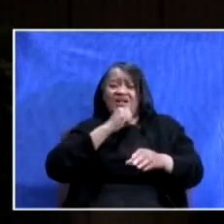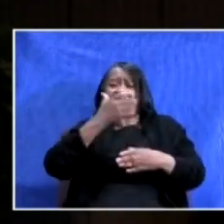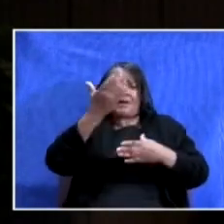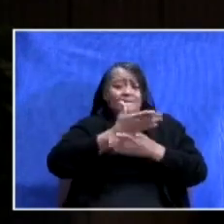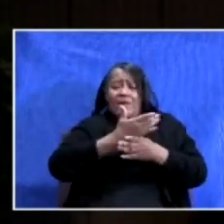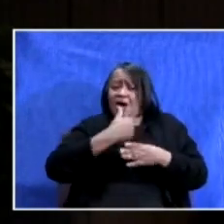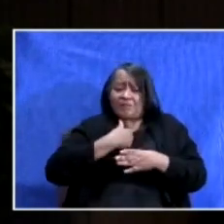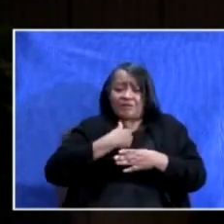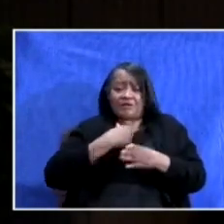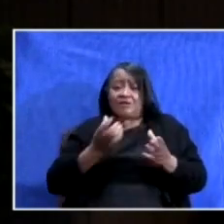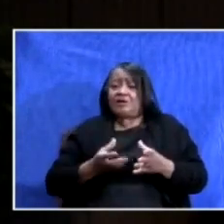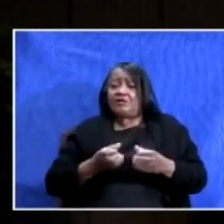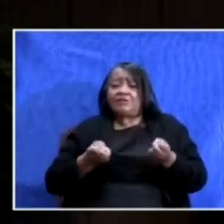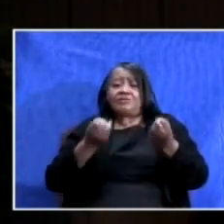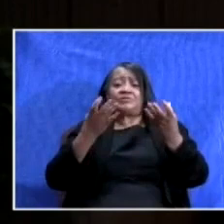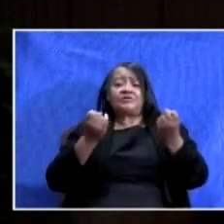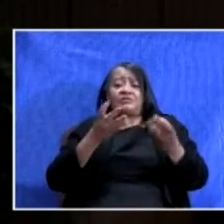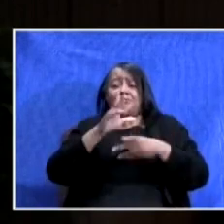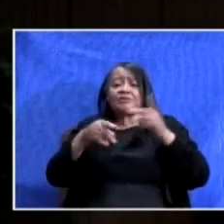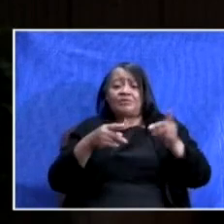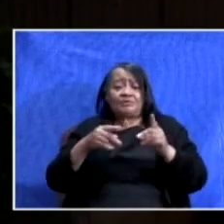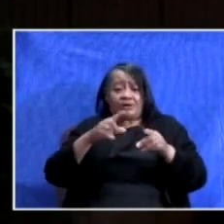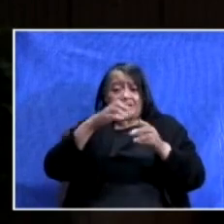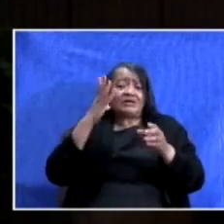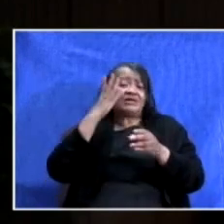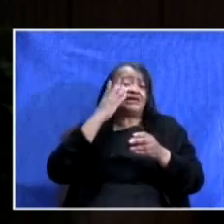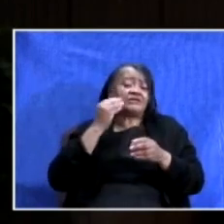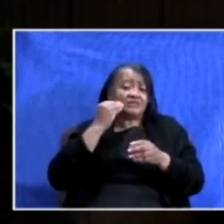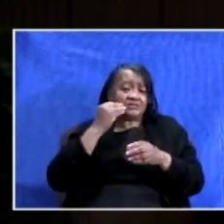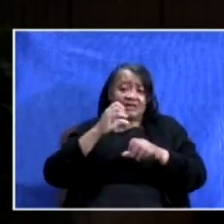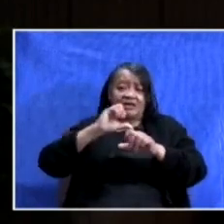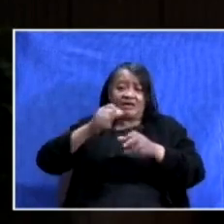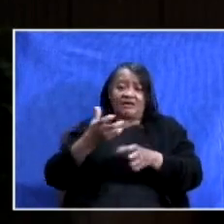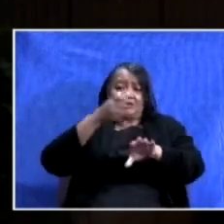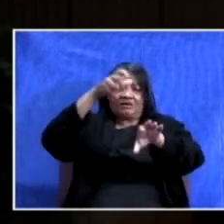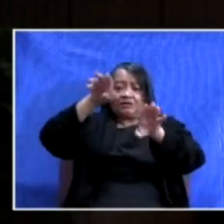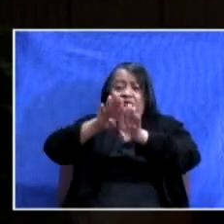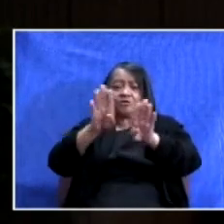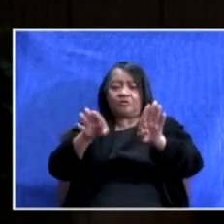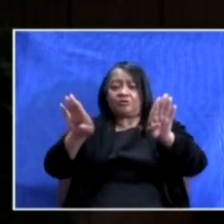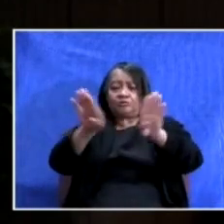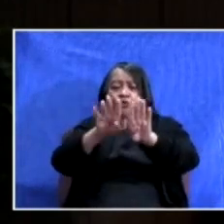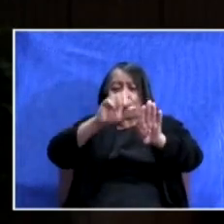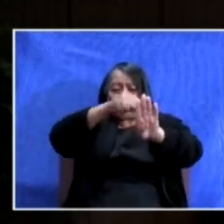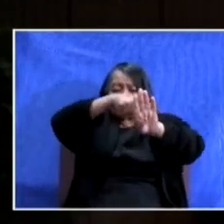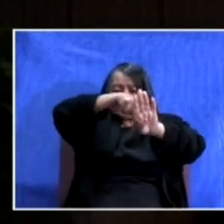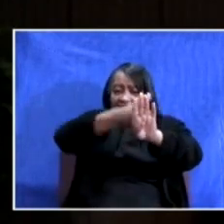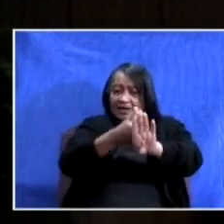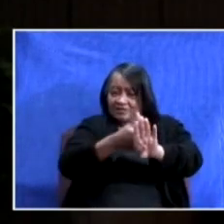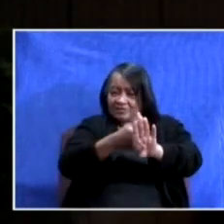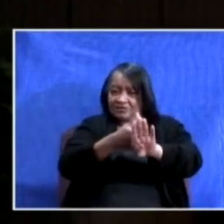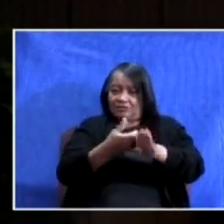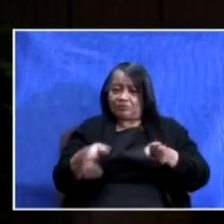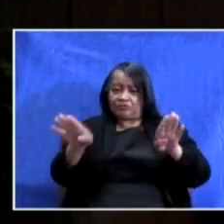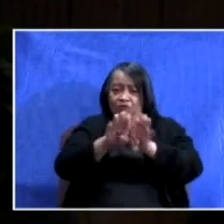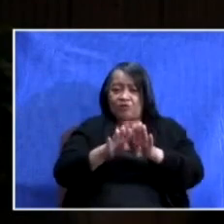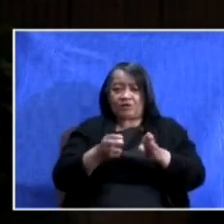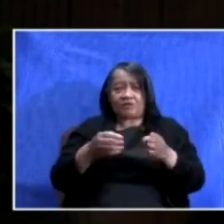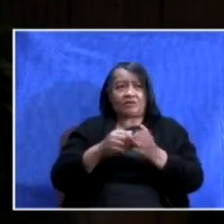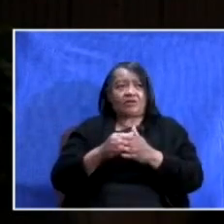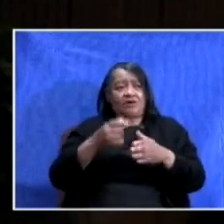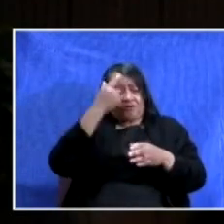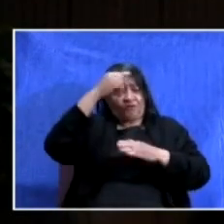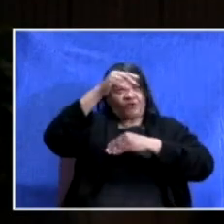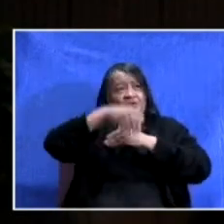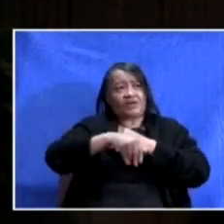many, that has been the experience of black America. Locked doors. The door is locked for the